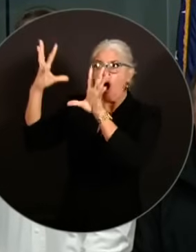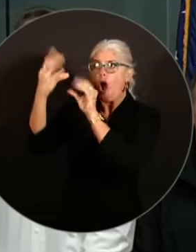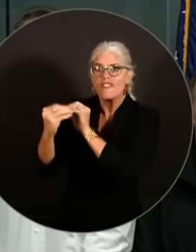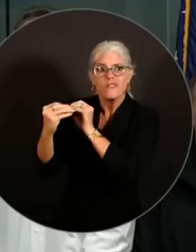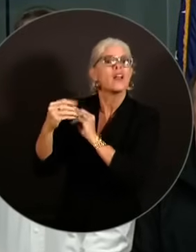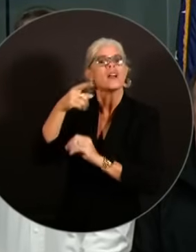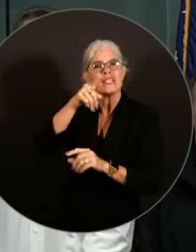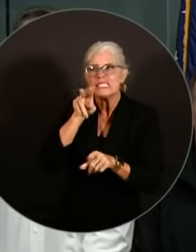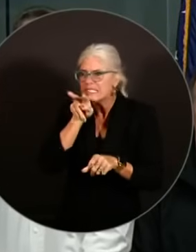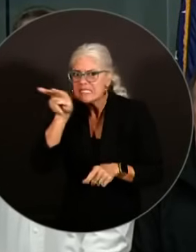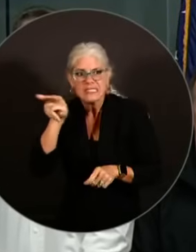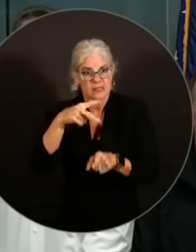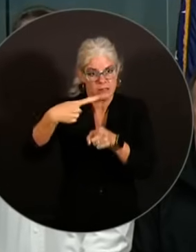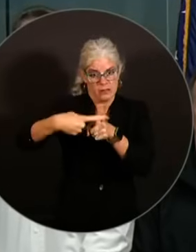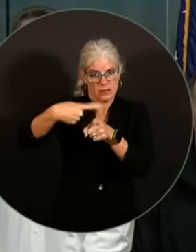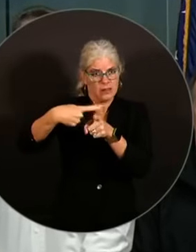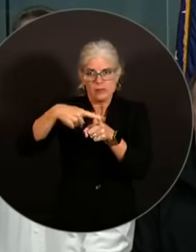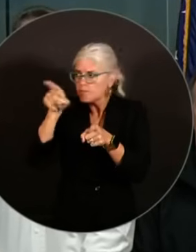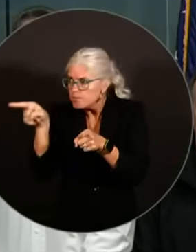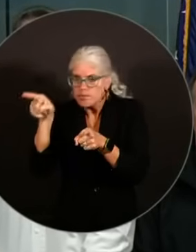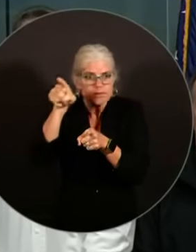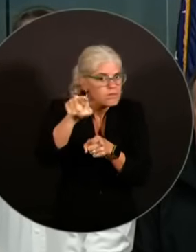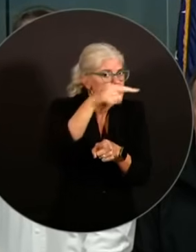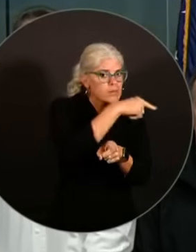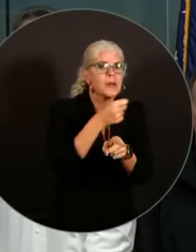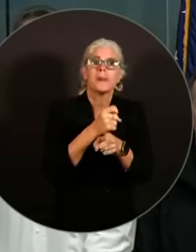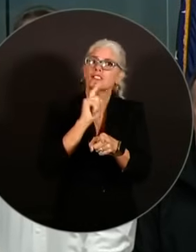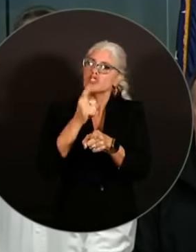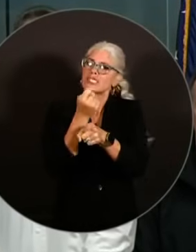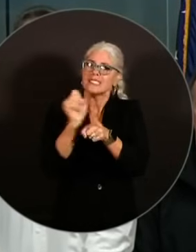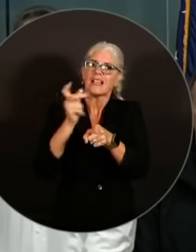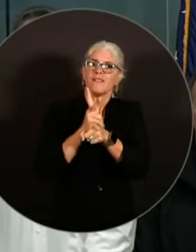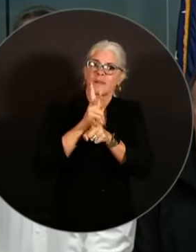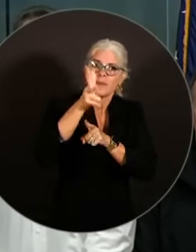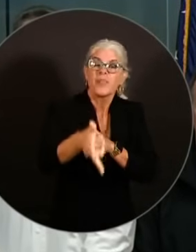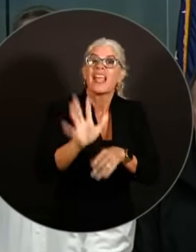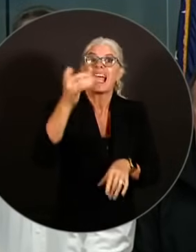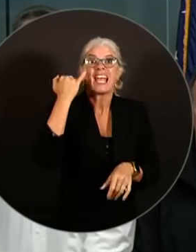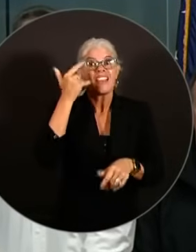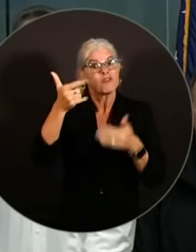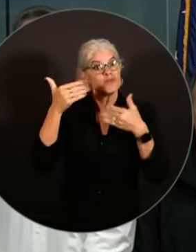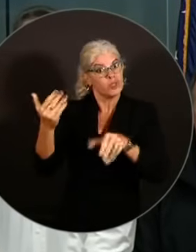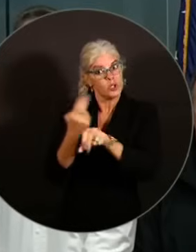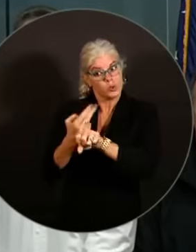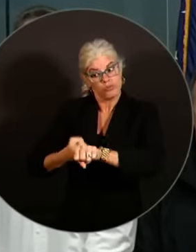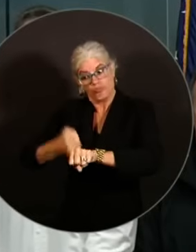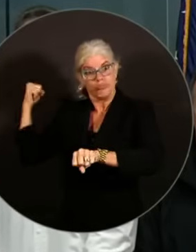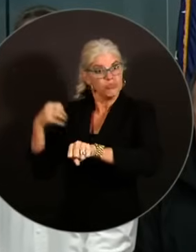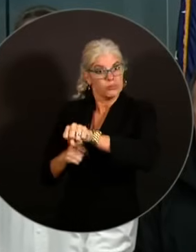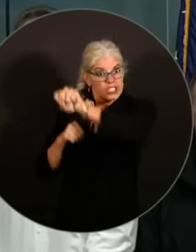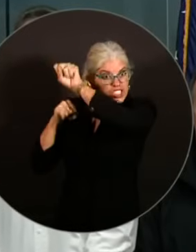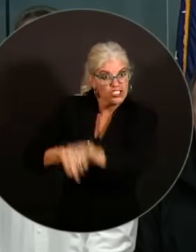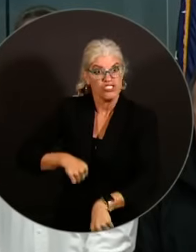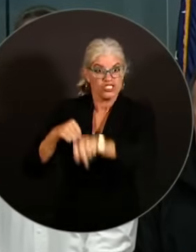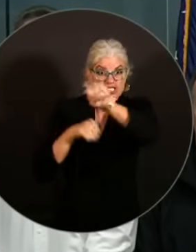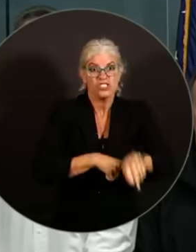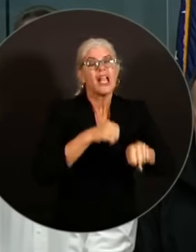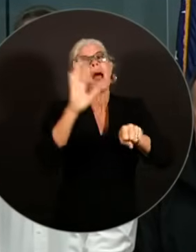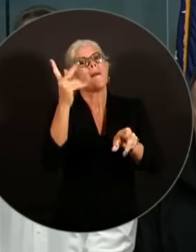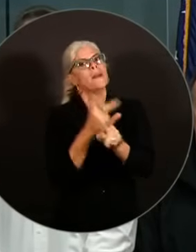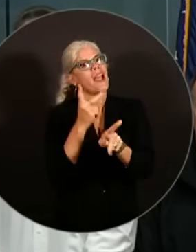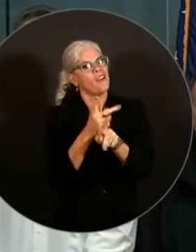four-way stop. And also remember, if you're going to use a chainsaw, be very careful with that. We have mishaps on that after every